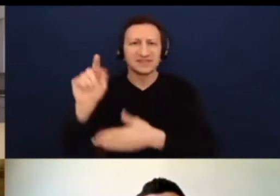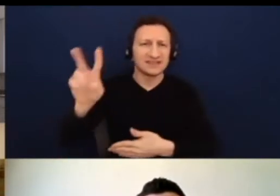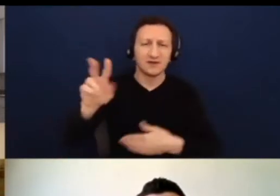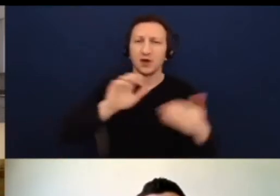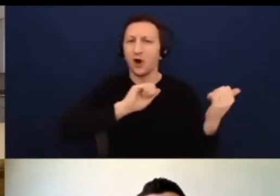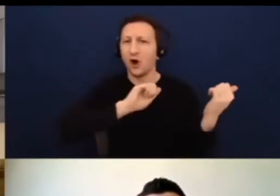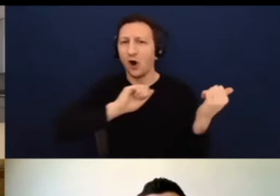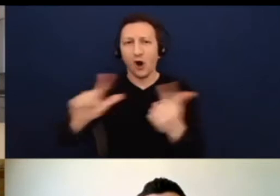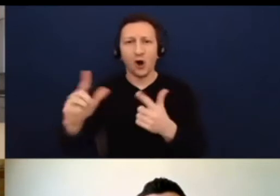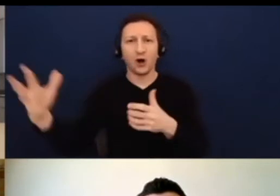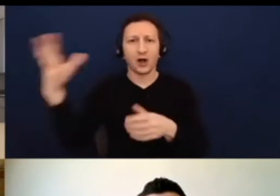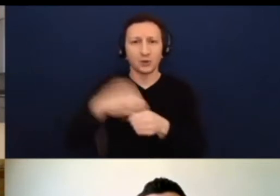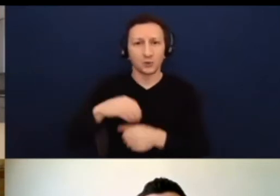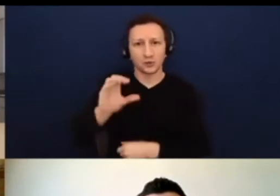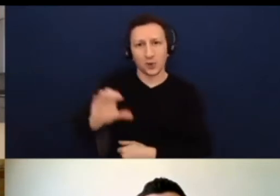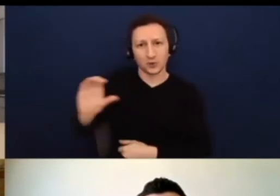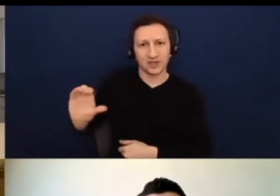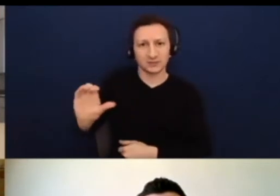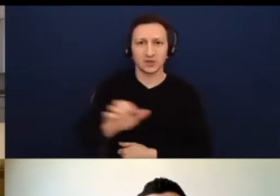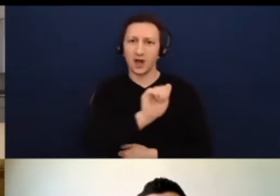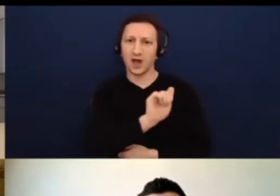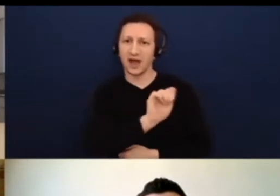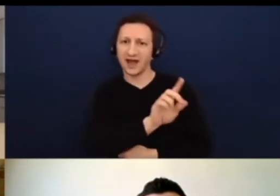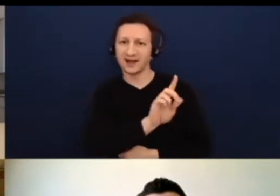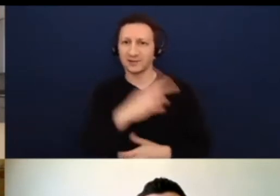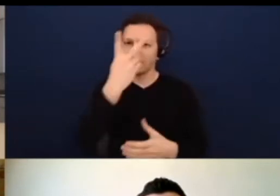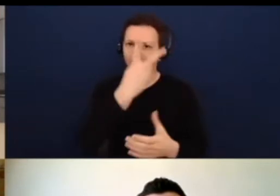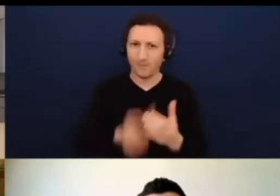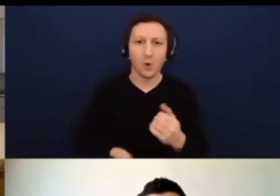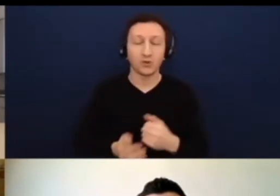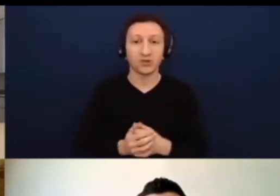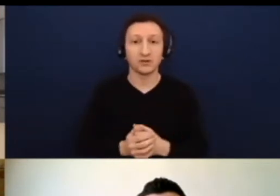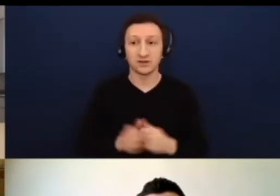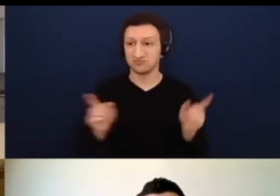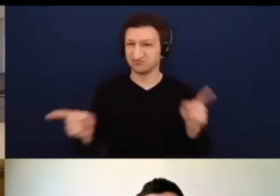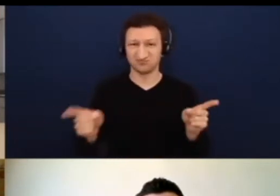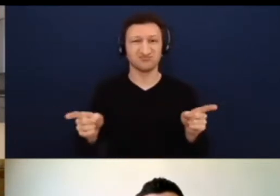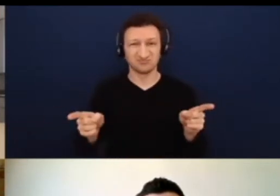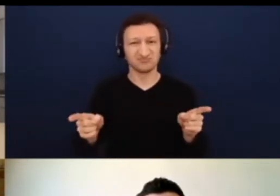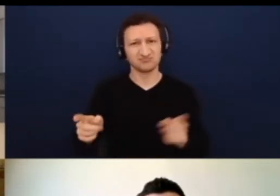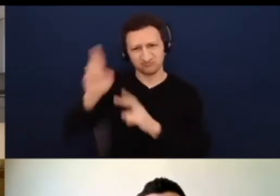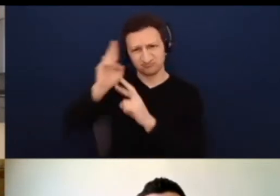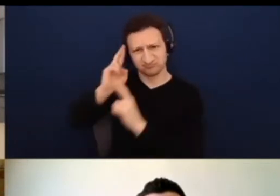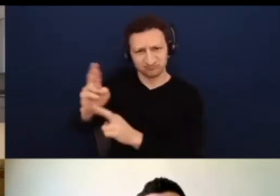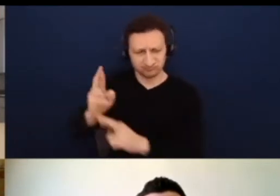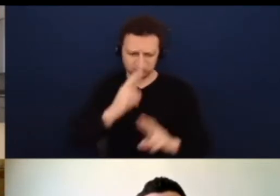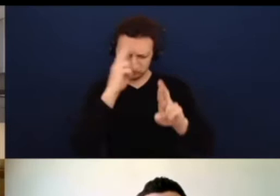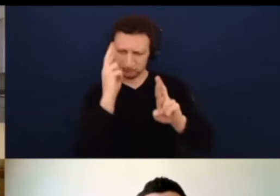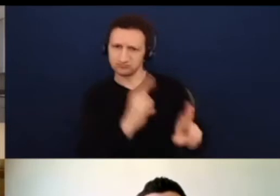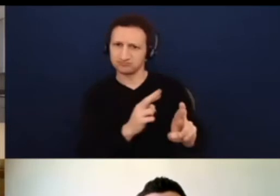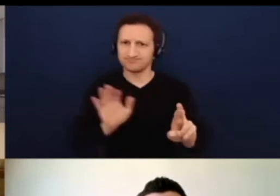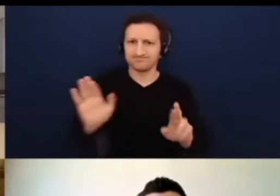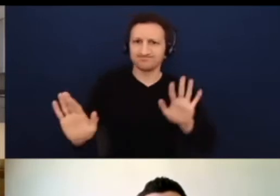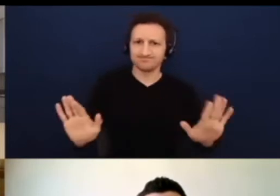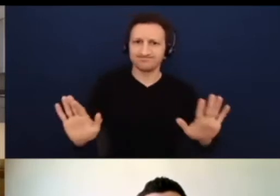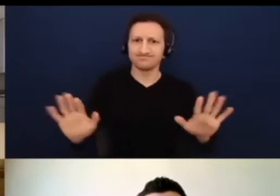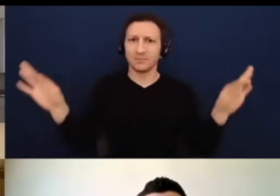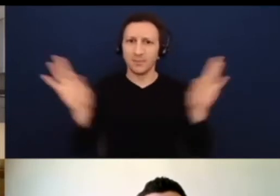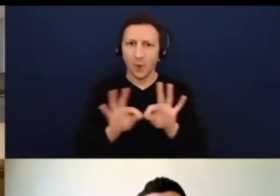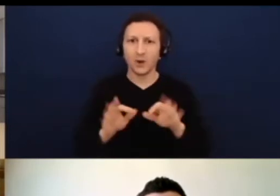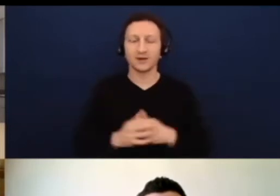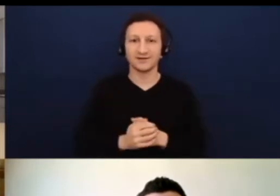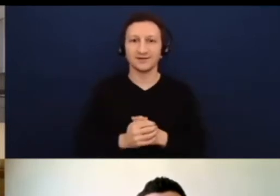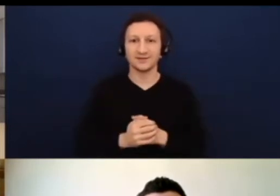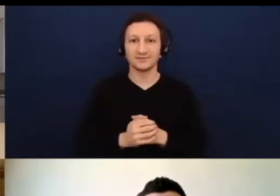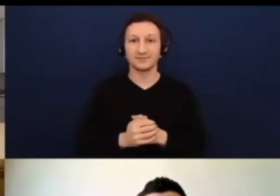captions, as opposed to one or the other, because they really are a language. Each of them are a language of their own. And I know a lot of people are